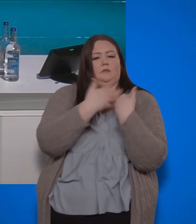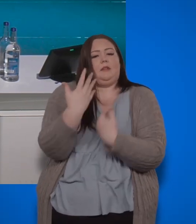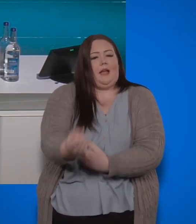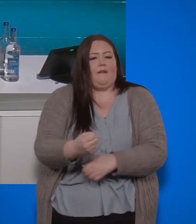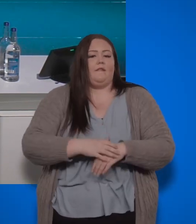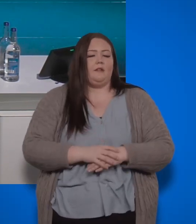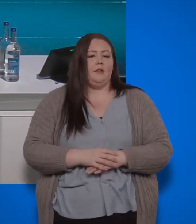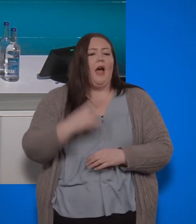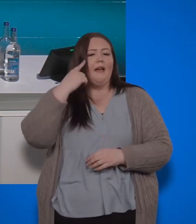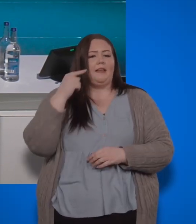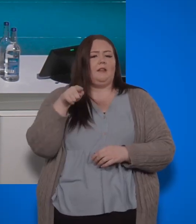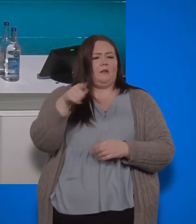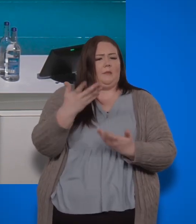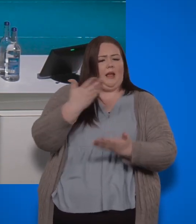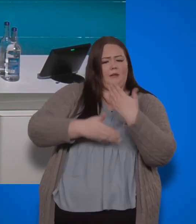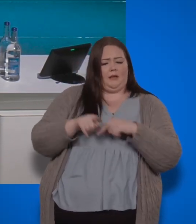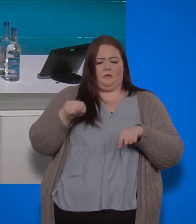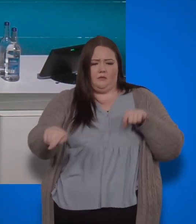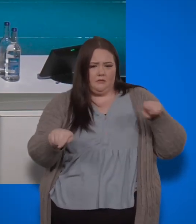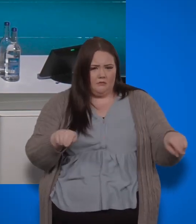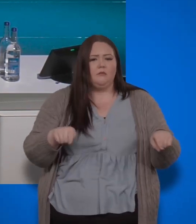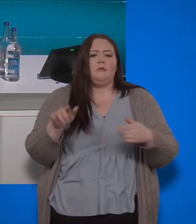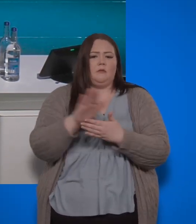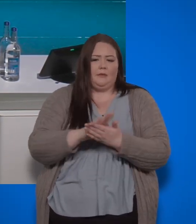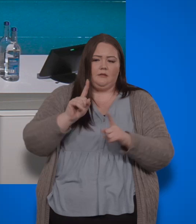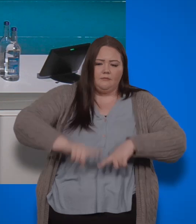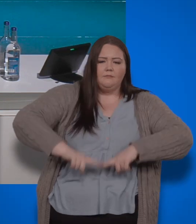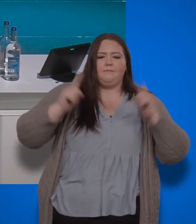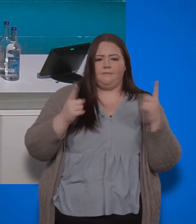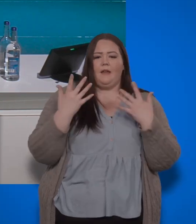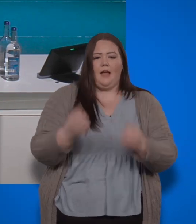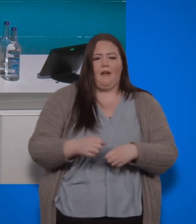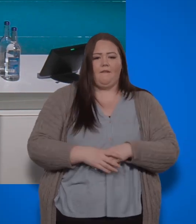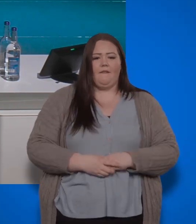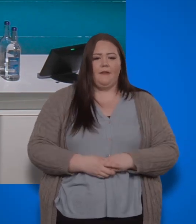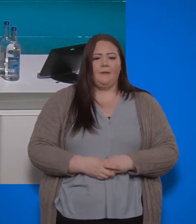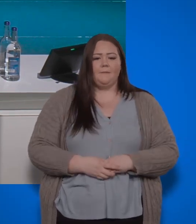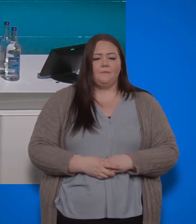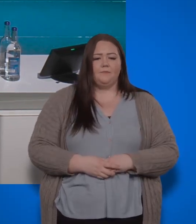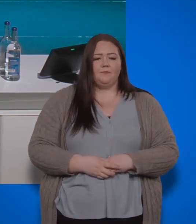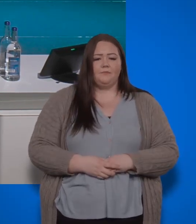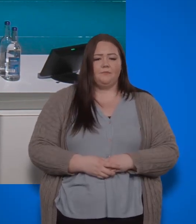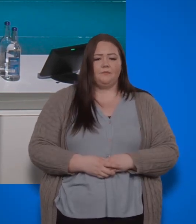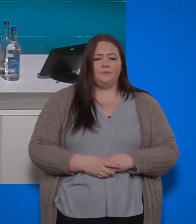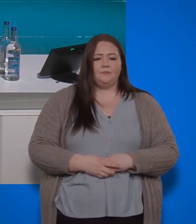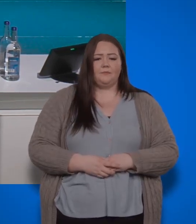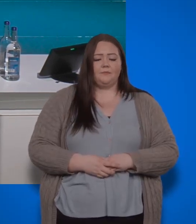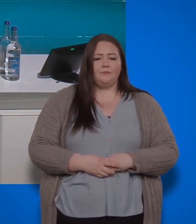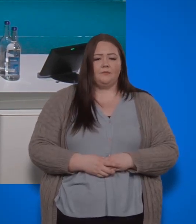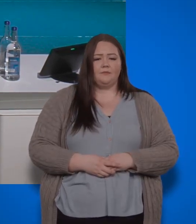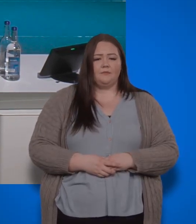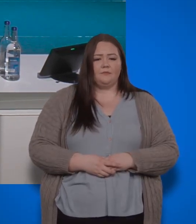we are accountable. And therefore, I think that is a huge difference between the kind of determinism which